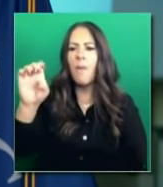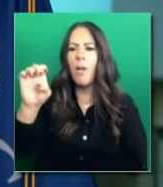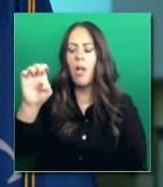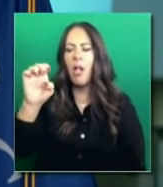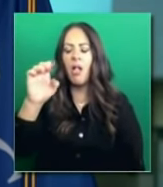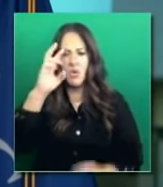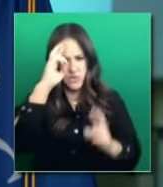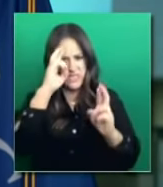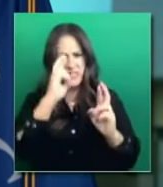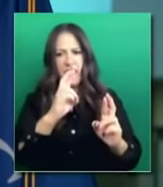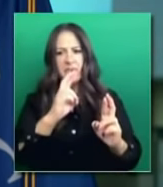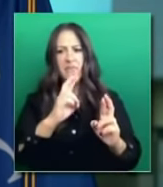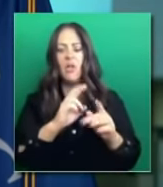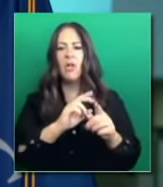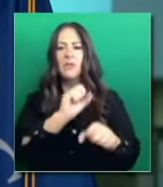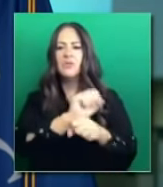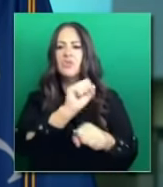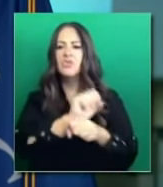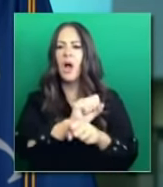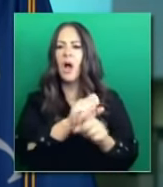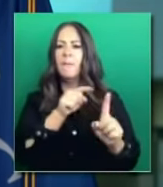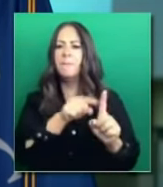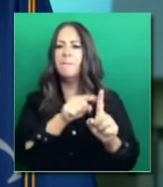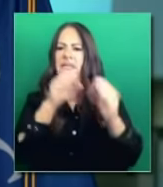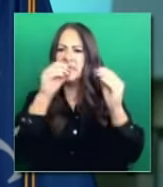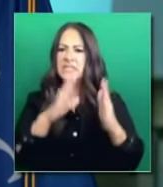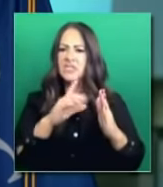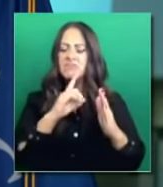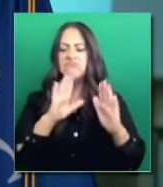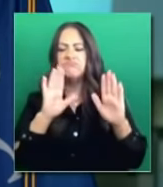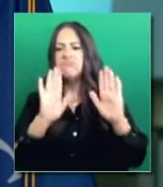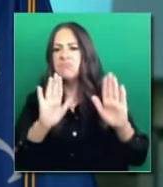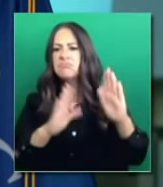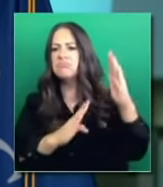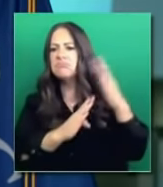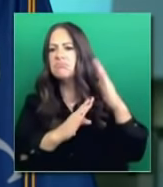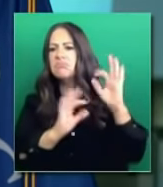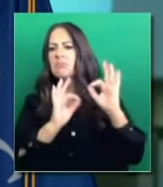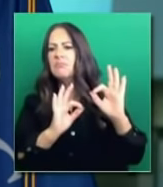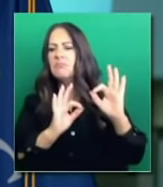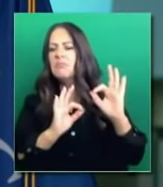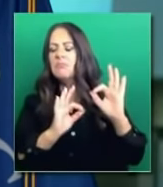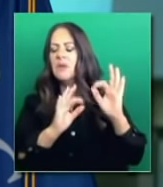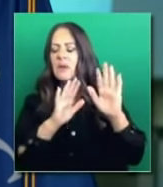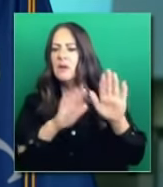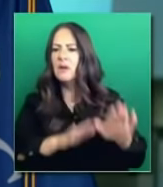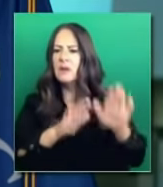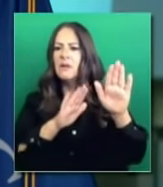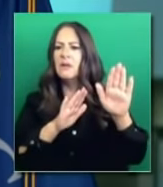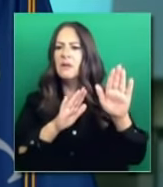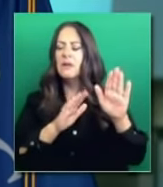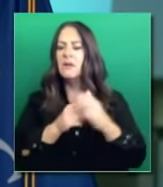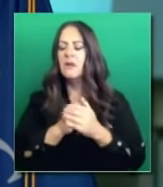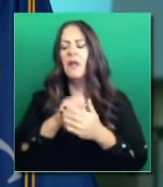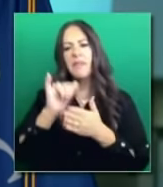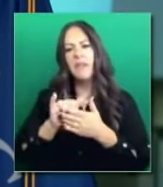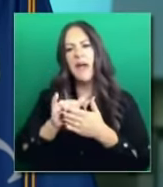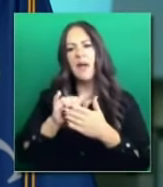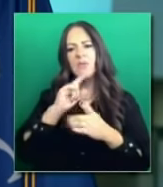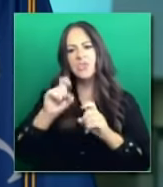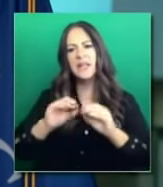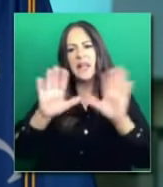testing, it is mandatory if you receive the resources. So that should clarify the concern and that question. And